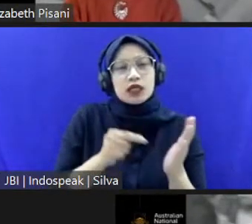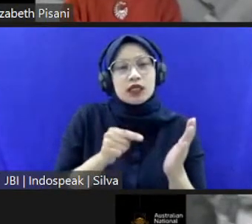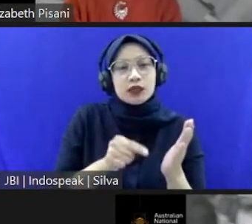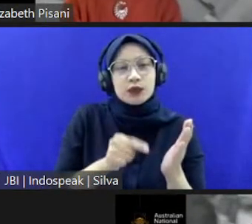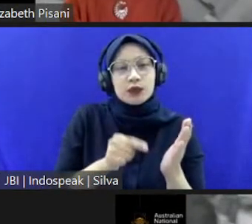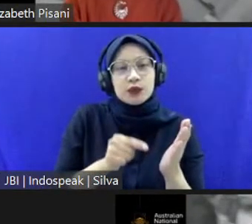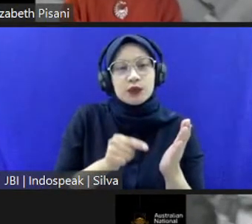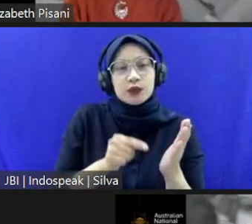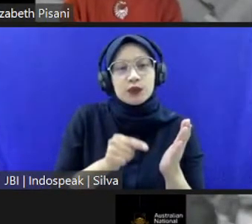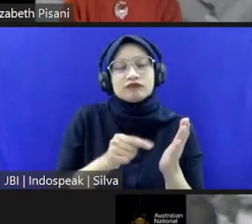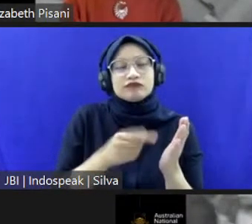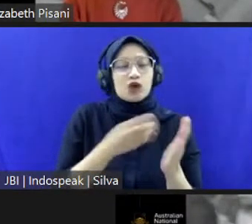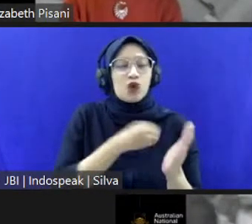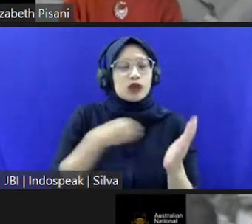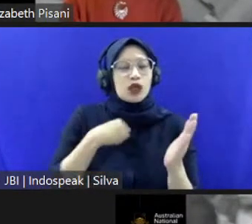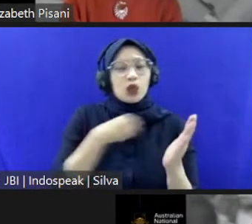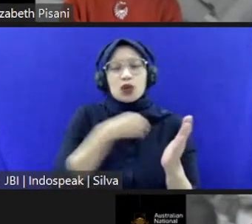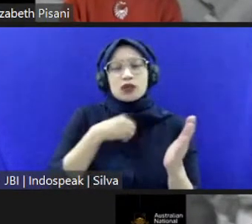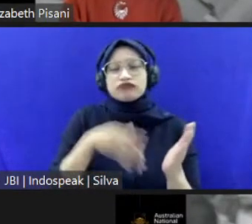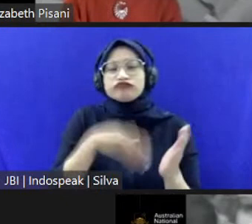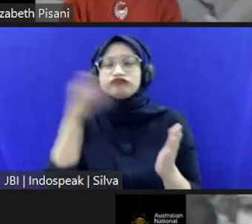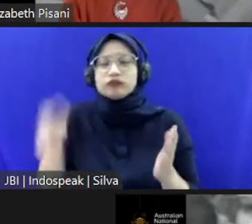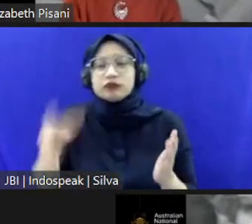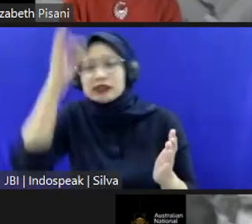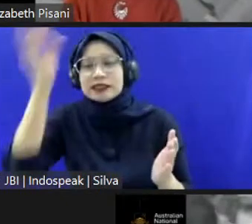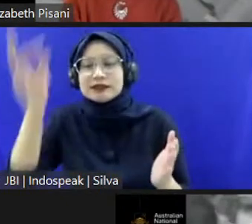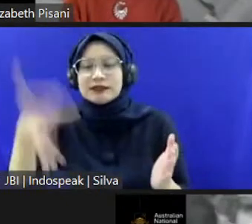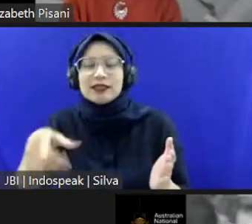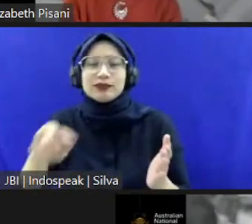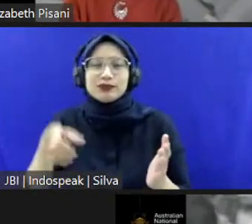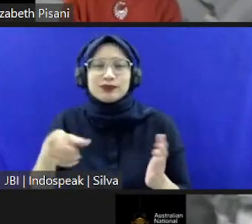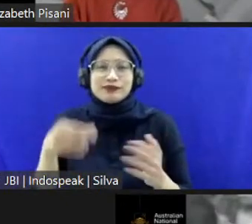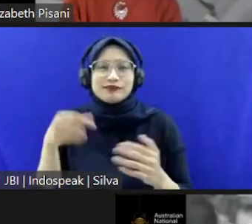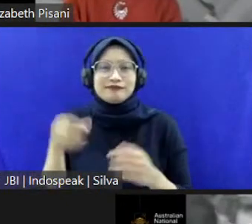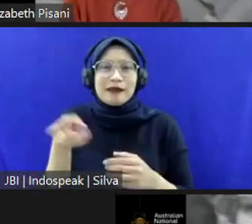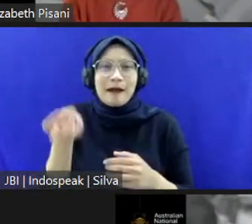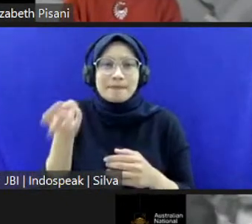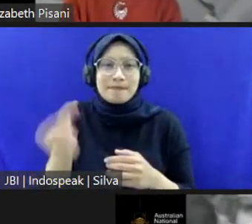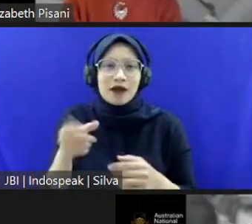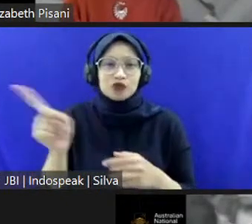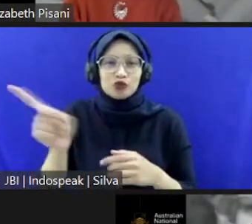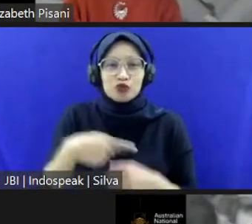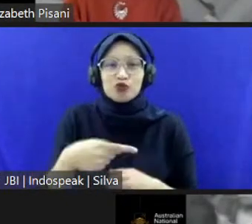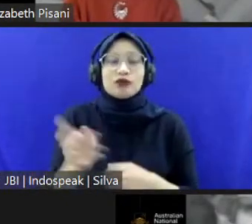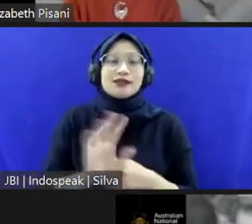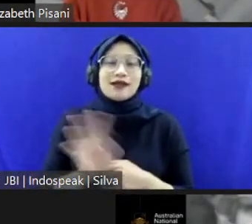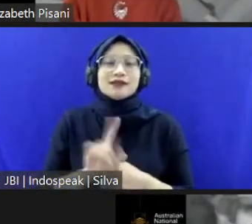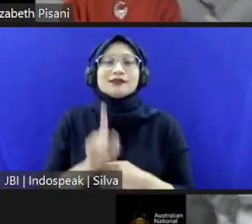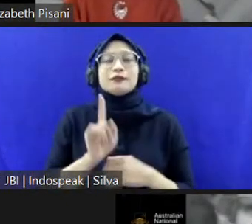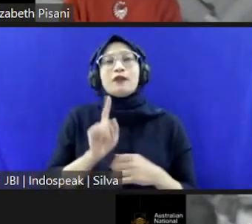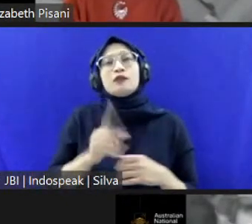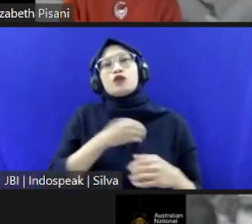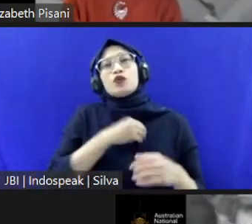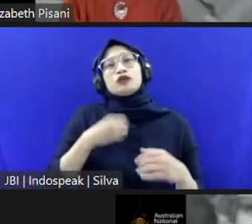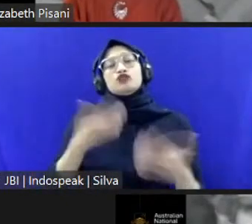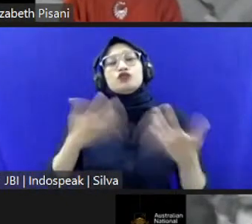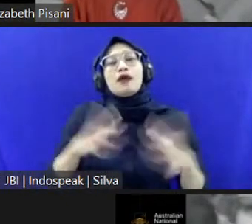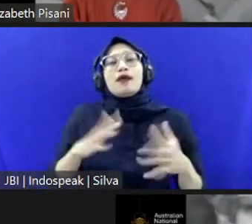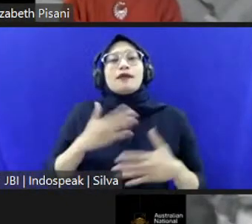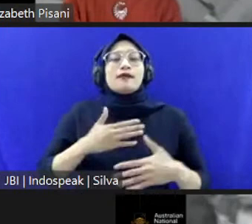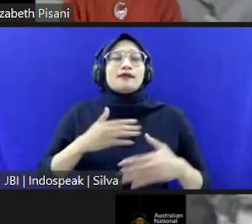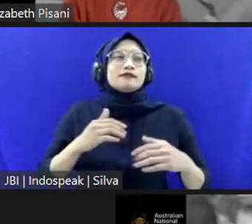the rural area. And also this is related to the strategy to go to Indonesian